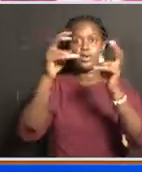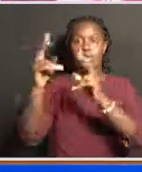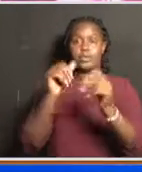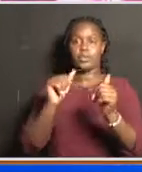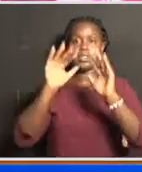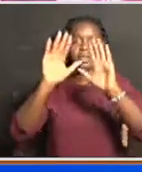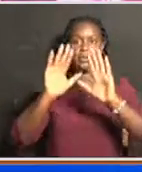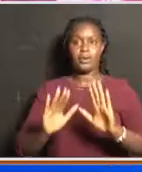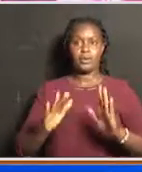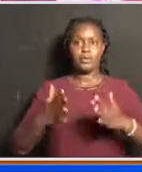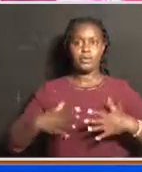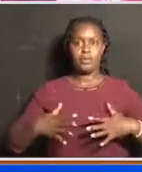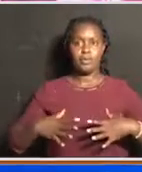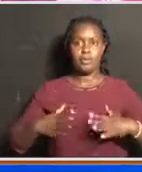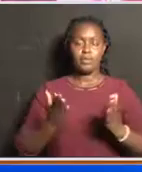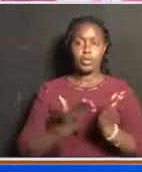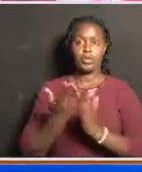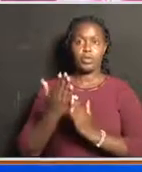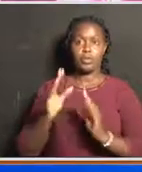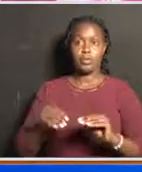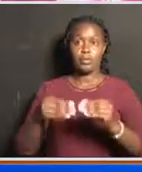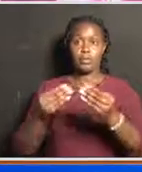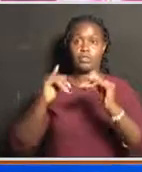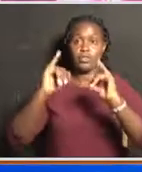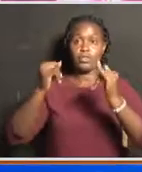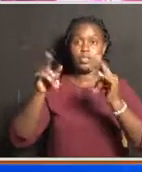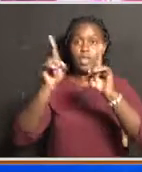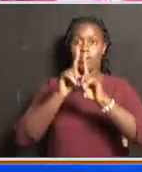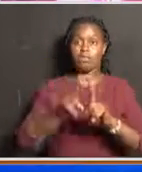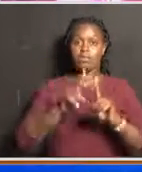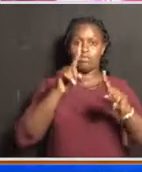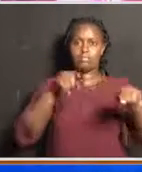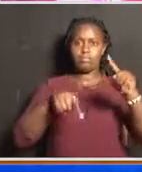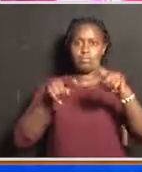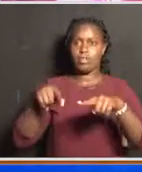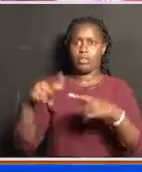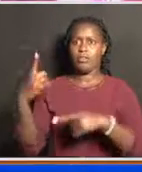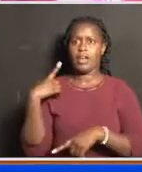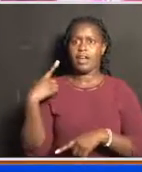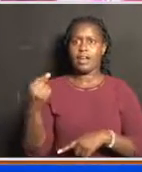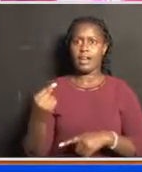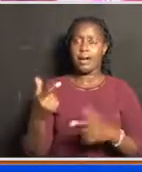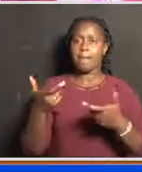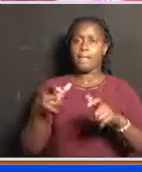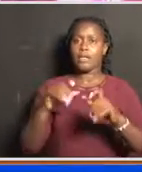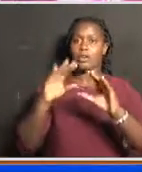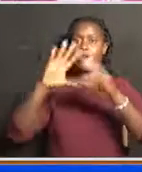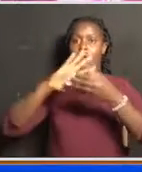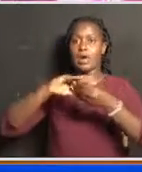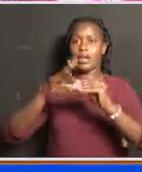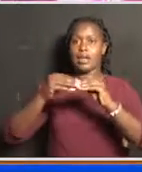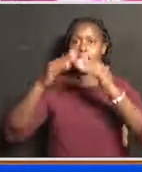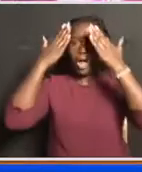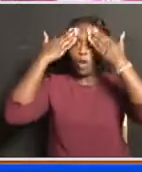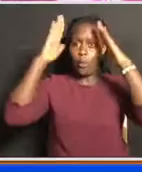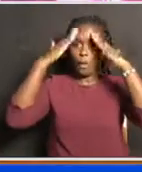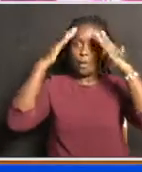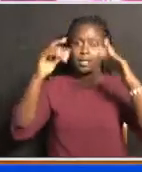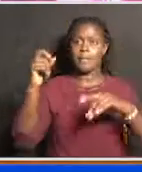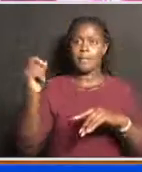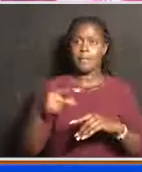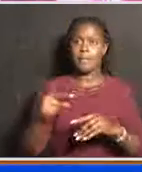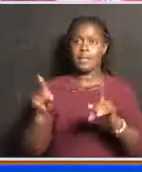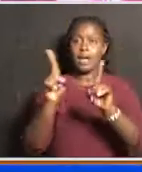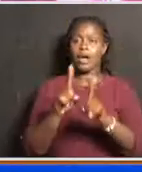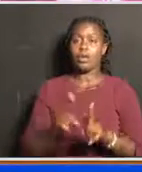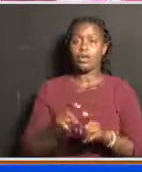to the people. Through the provision of news and analysis of current events, the media creates awareness among the general public and shapes their